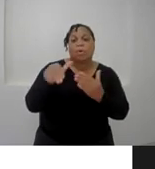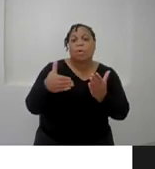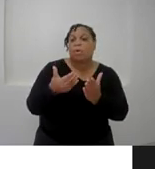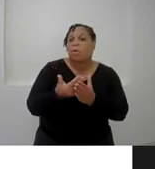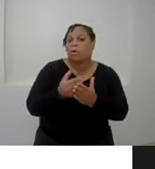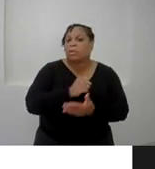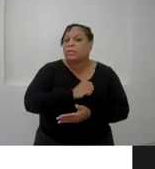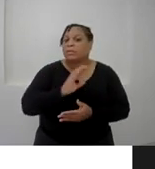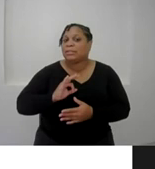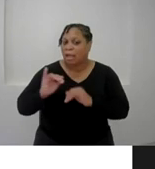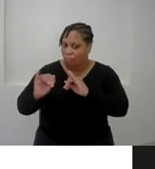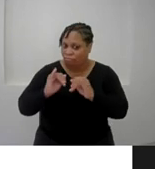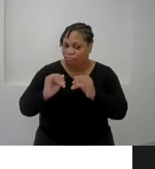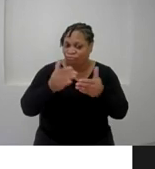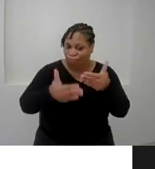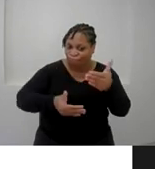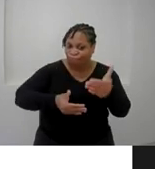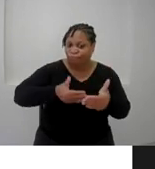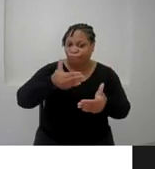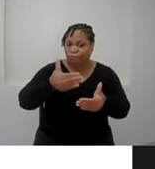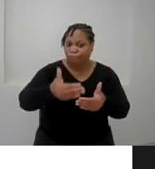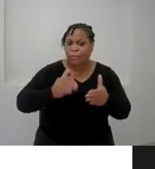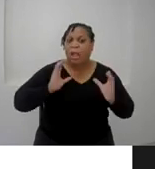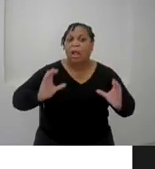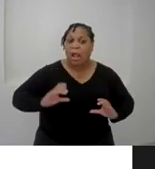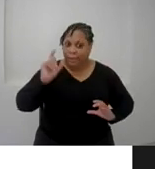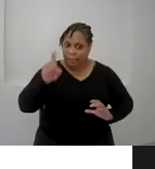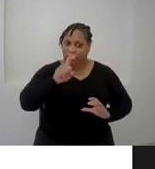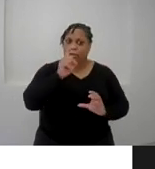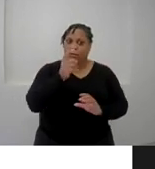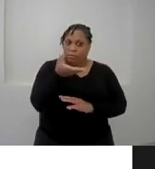staff interviewing process has a client involved